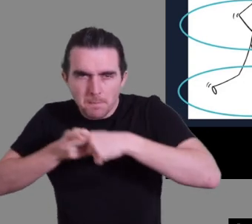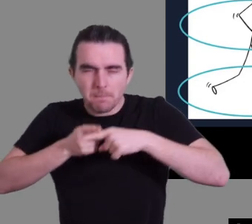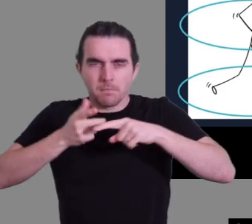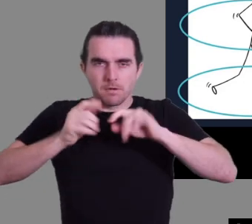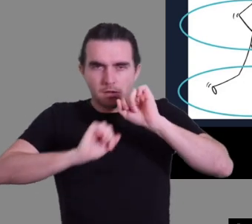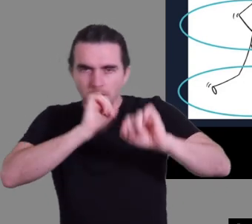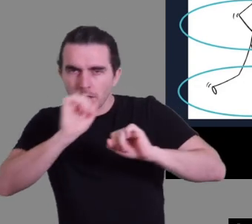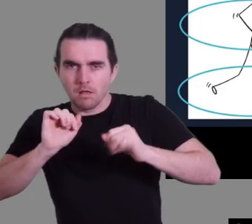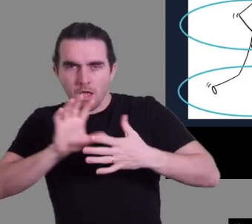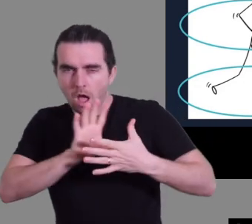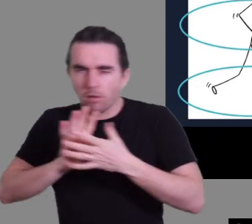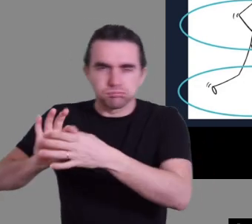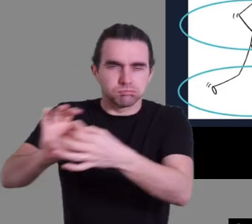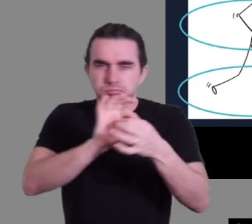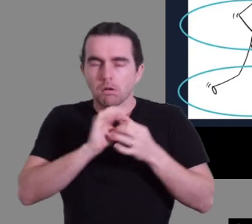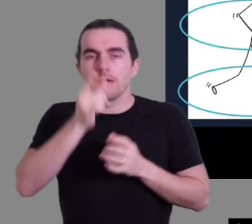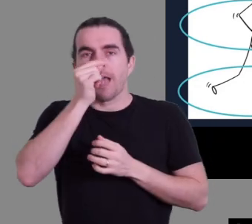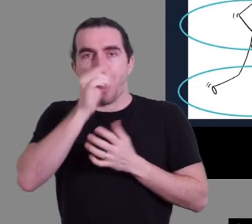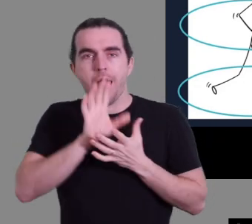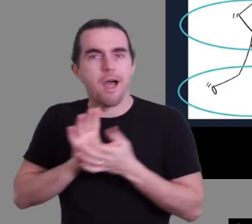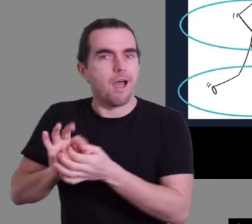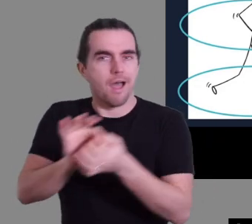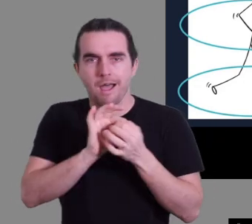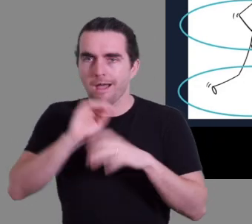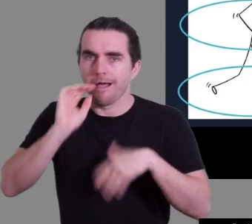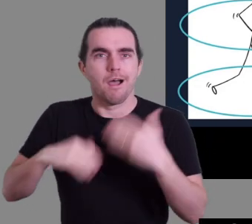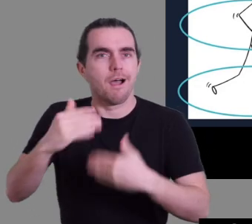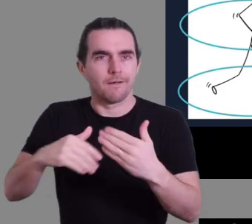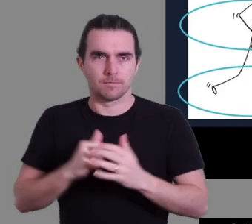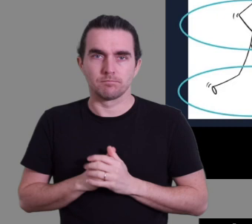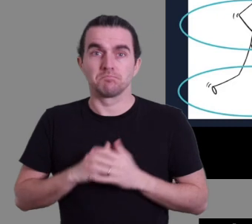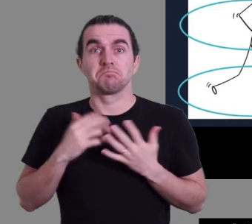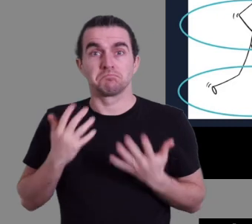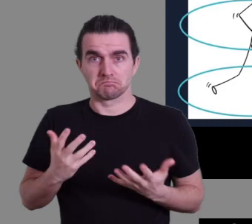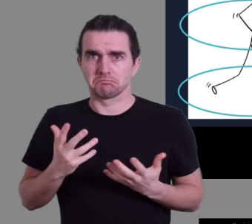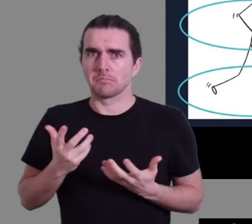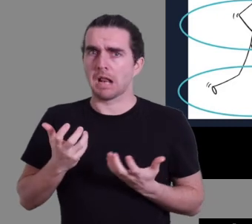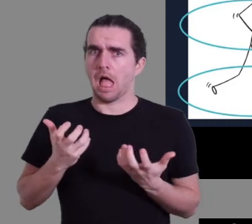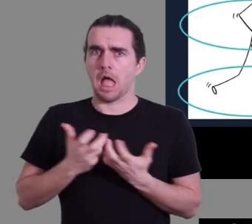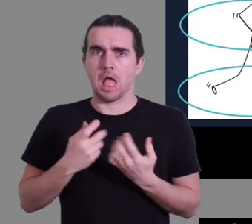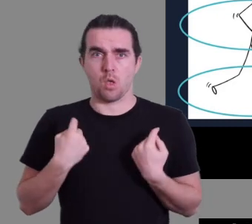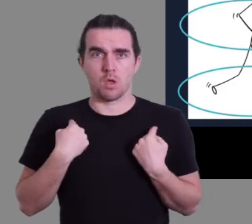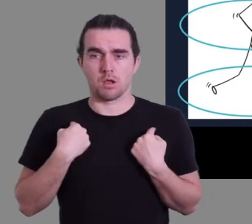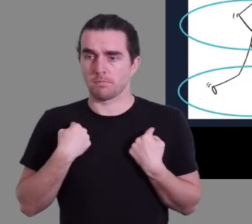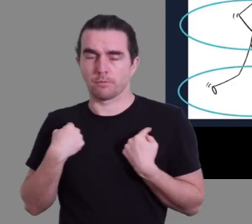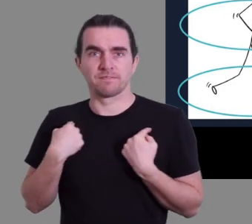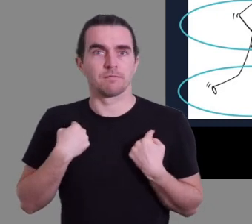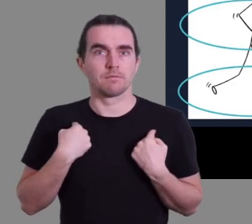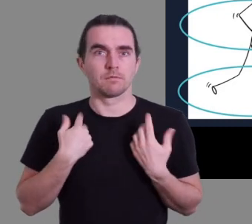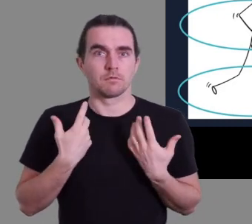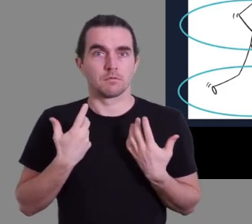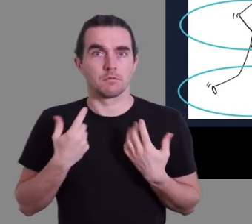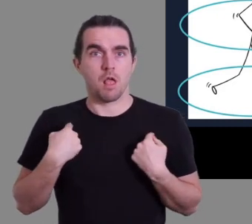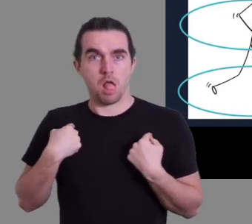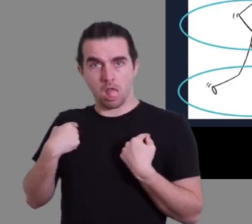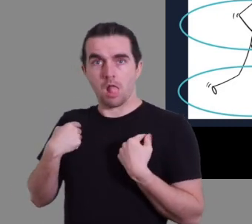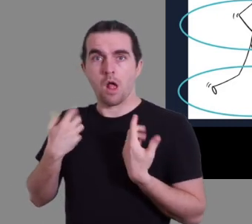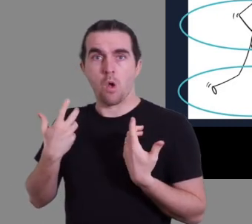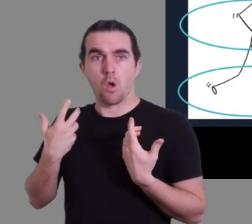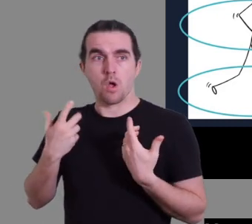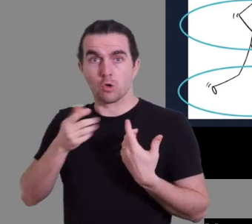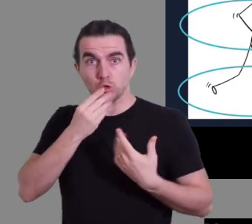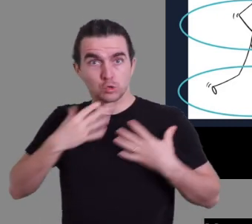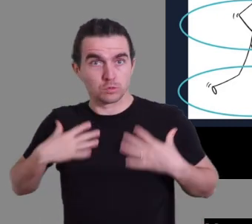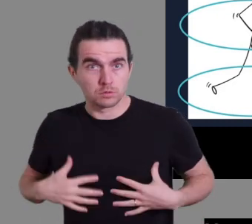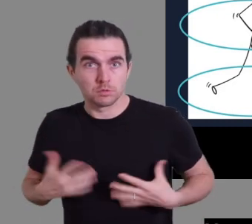the interdisciplinary team can all work together and then say, well, how does he move his shoulders? Does he back in? Does he use his